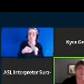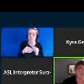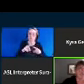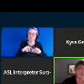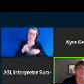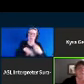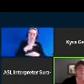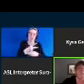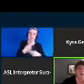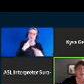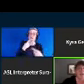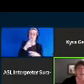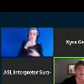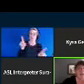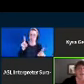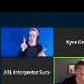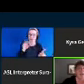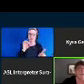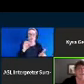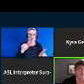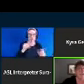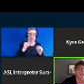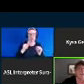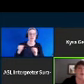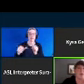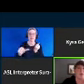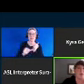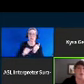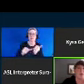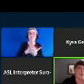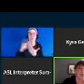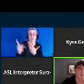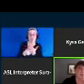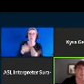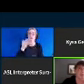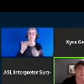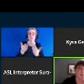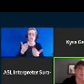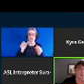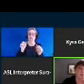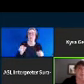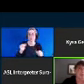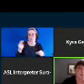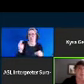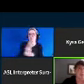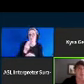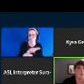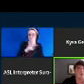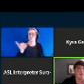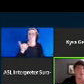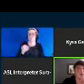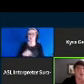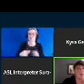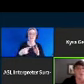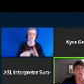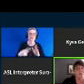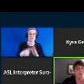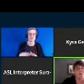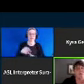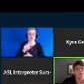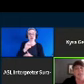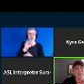of declaration, FEMA's individual assistance program may also support. For instance, during the Surfside building